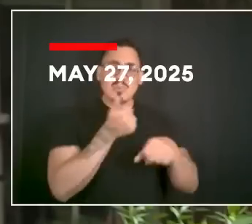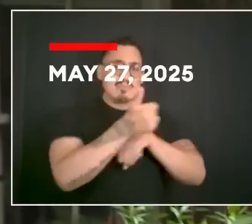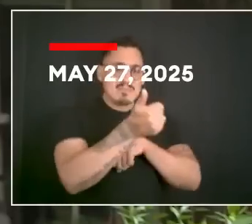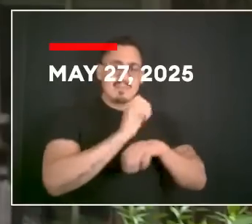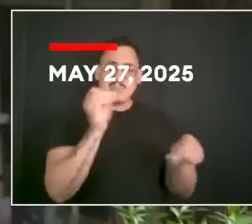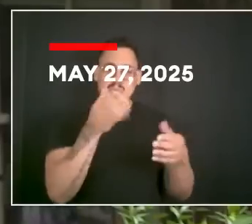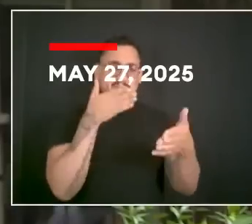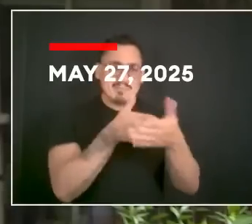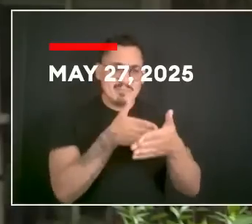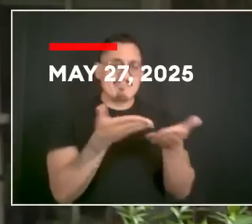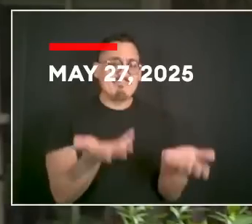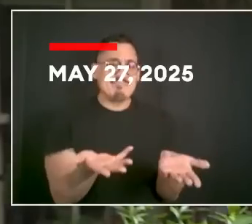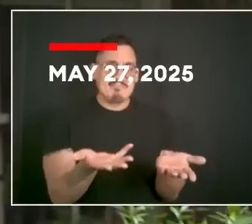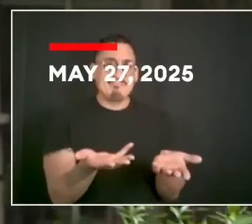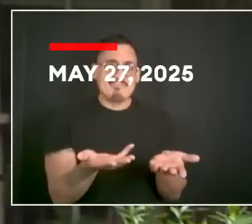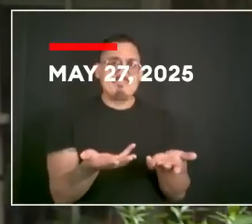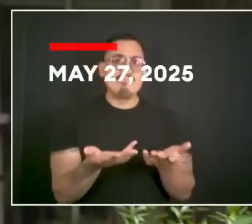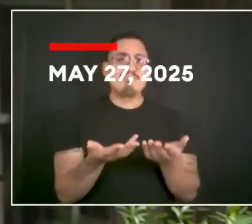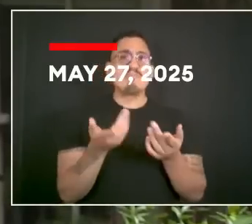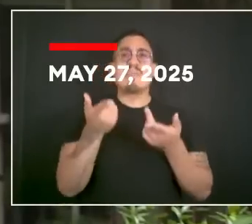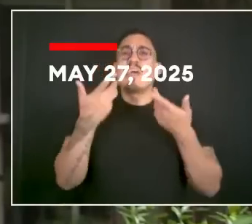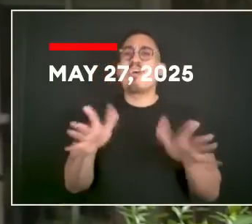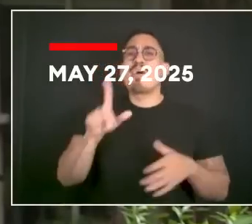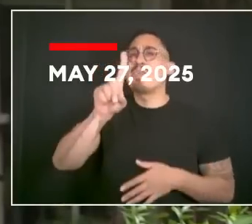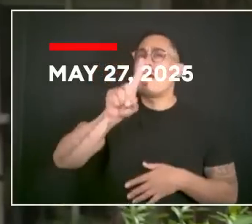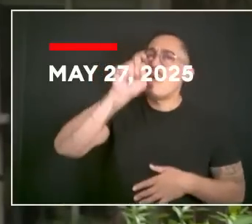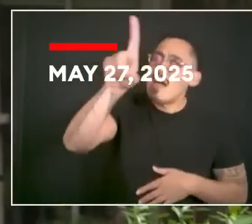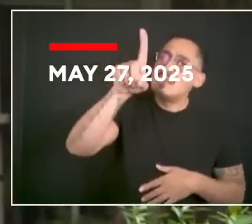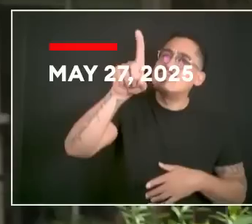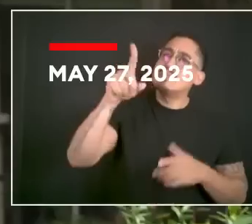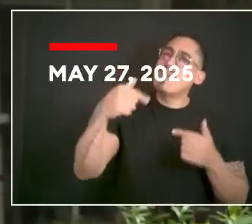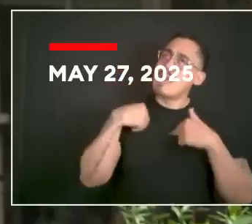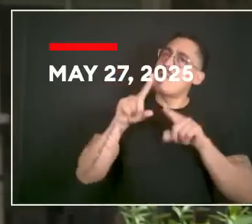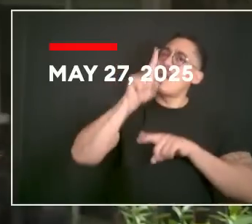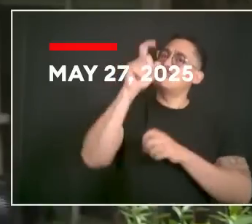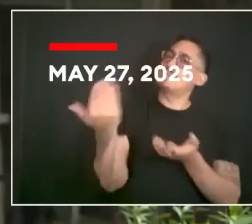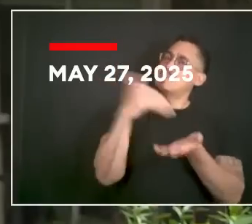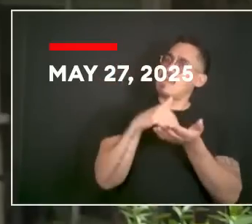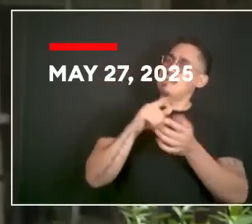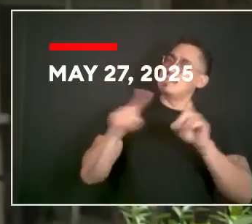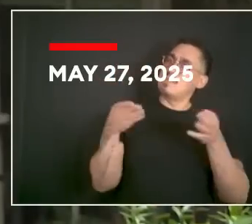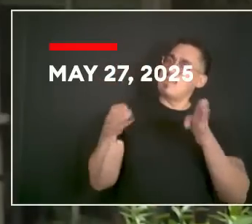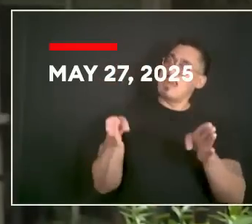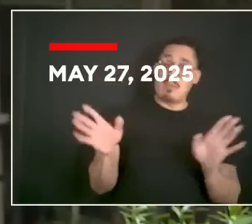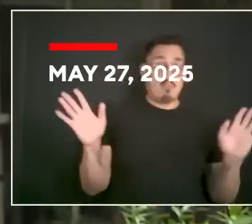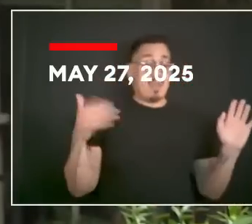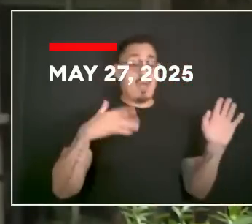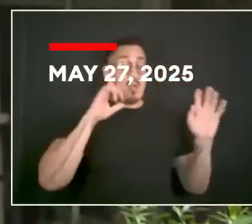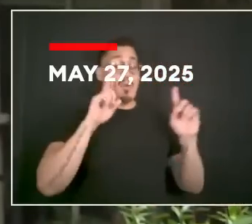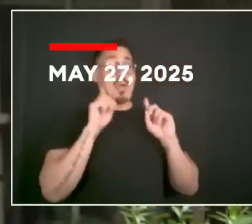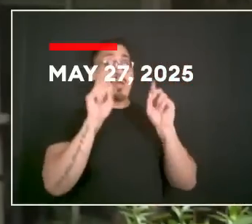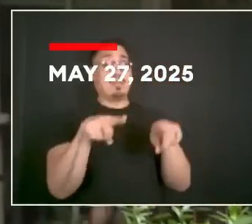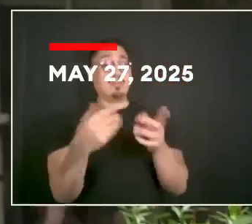Well, I'm asking again. And I'm asking in a slightly different way. And I'm going to answer it again. When you look at